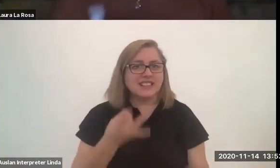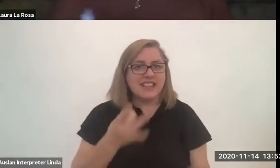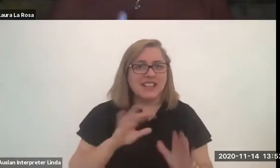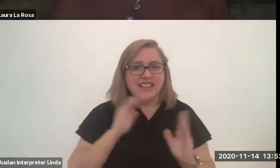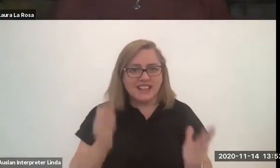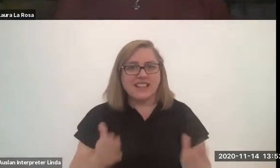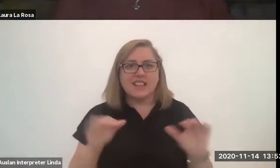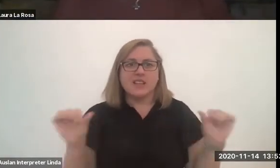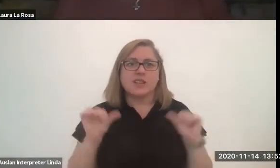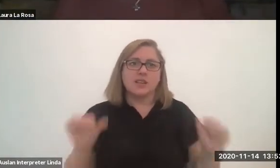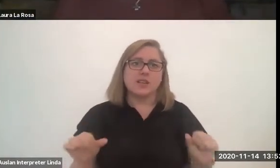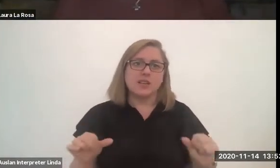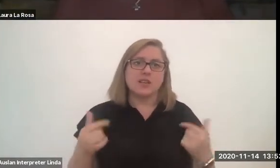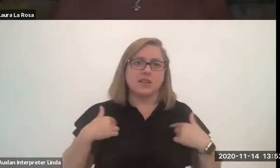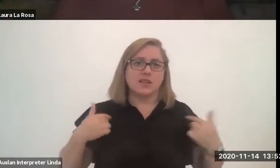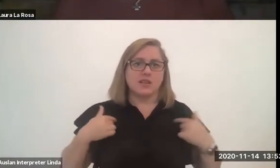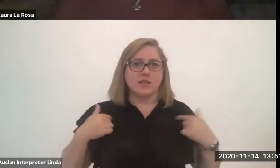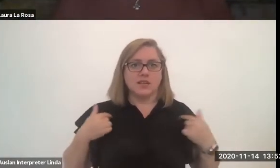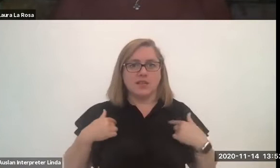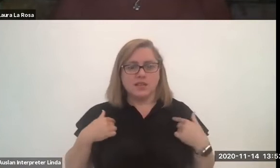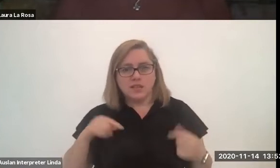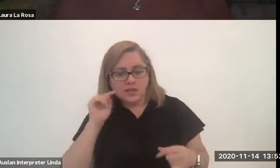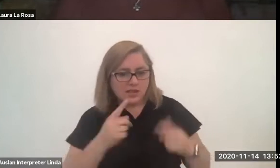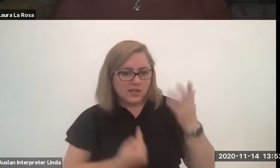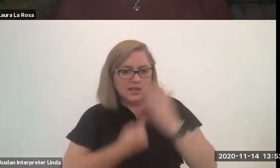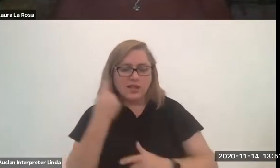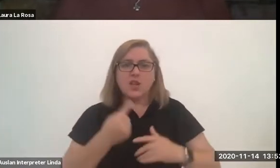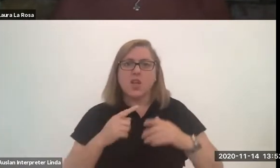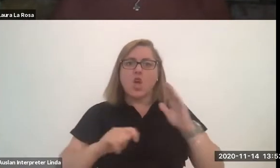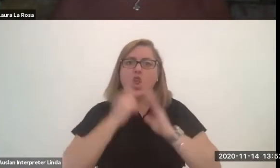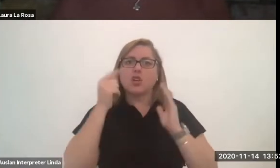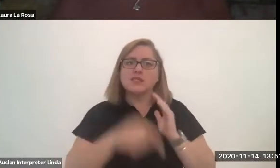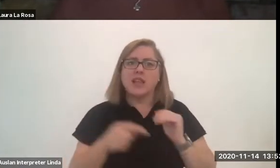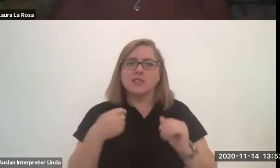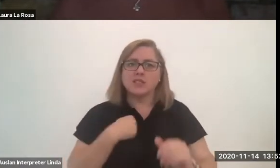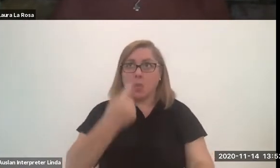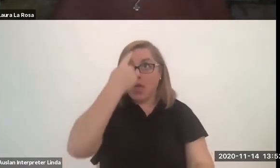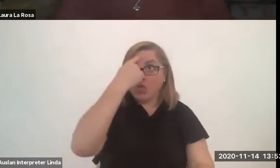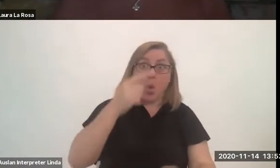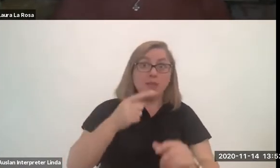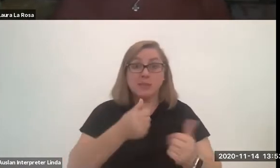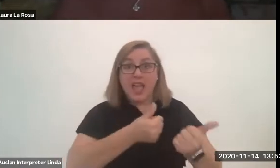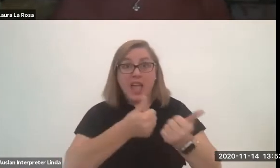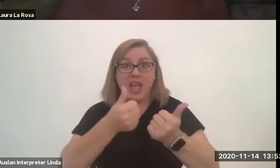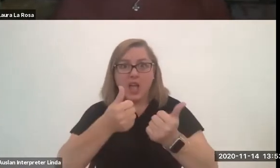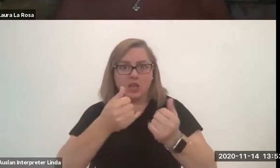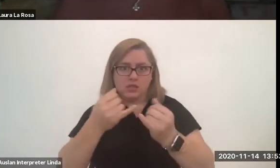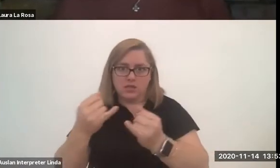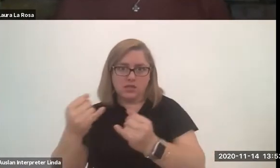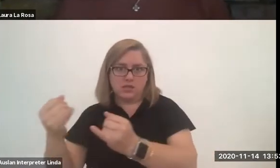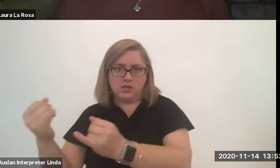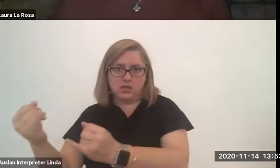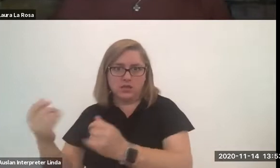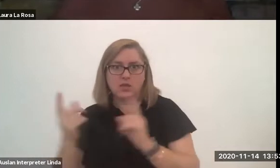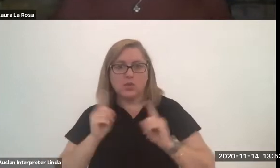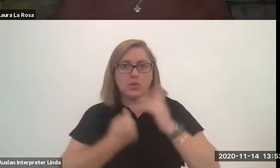Yeah. Yeah, and you know, I got to a point in lockdown where I realized I wasn't doing as well as I thought I would when I was